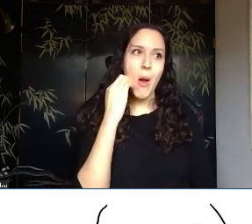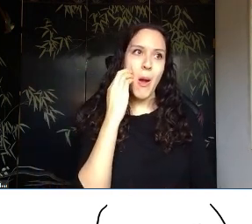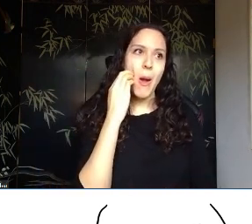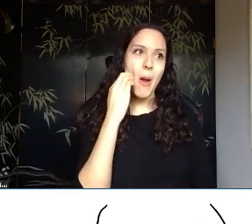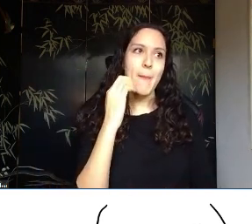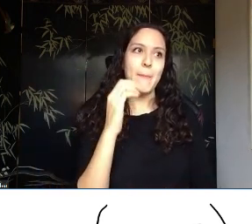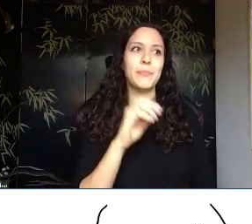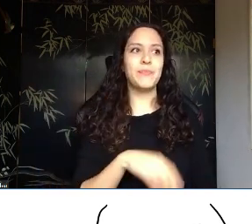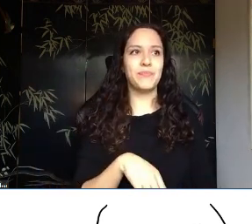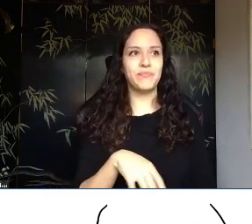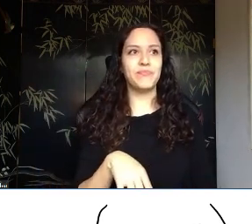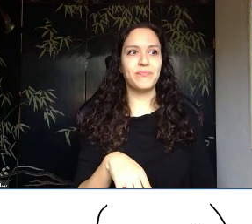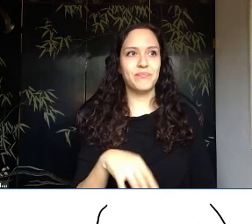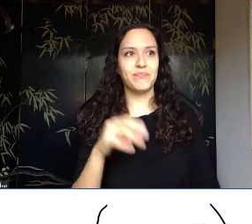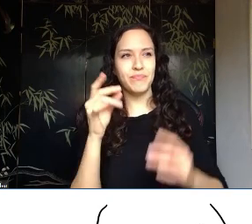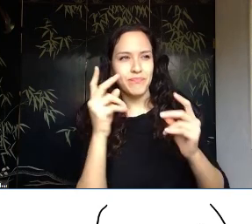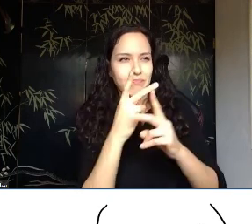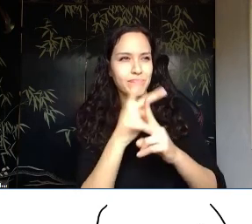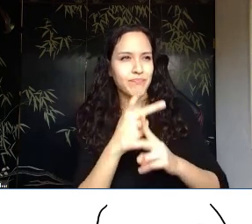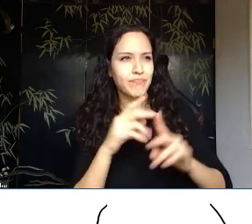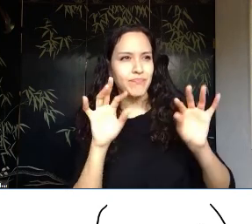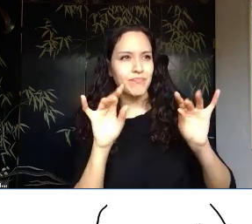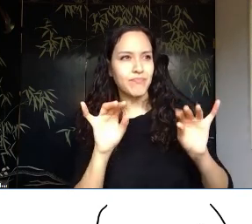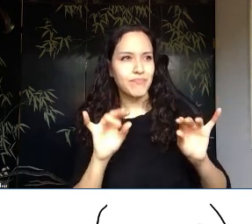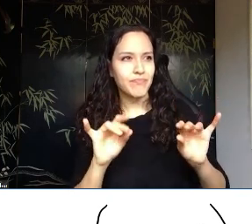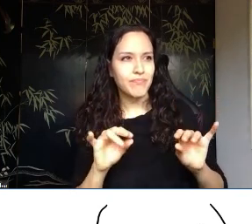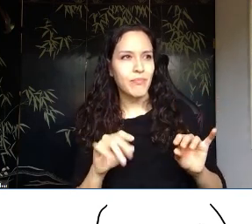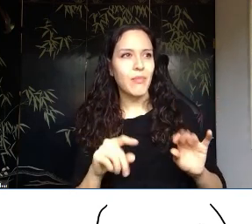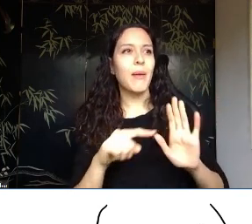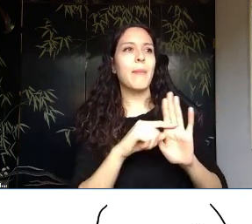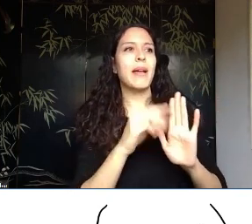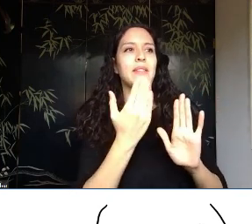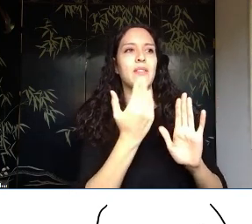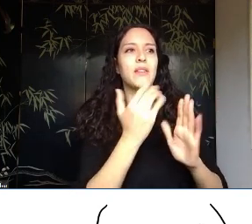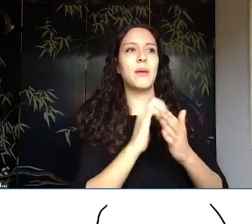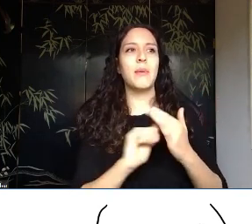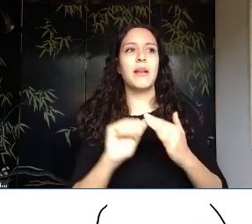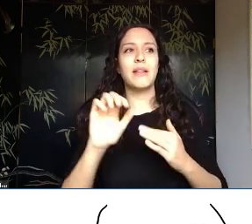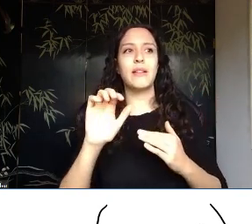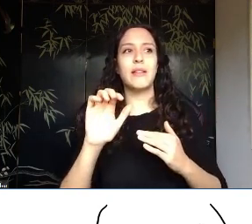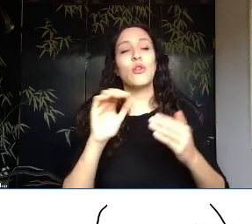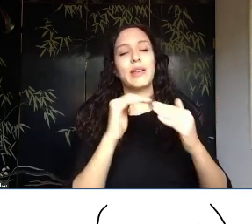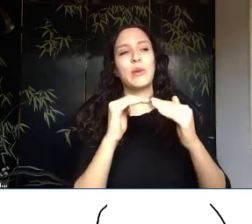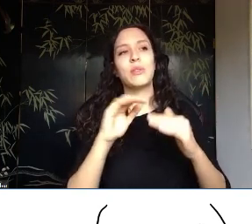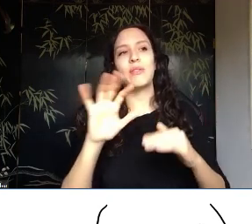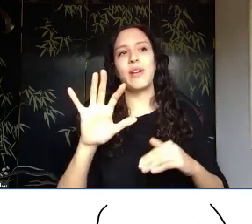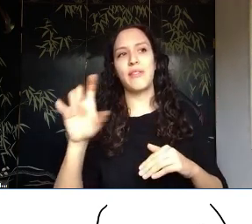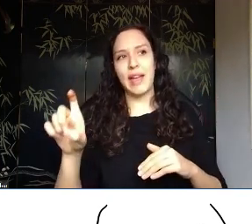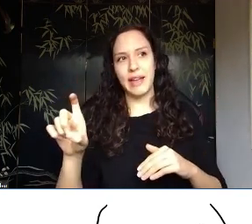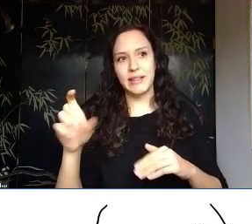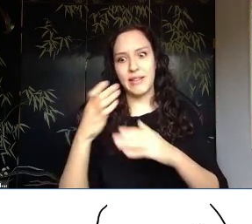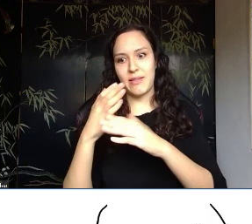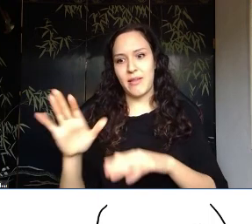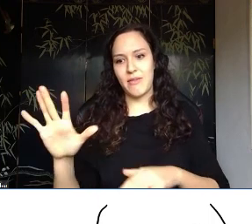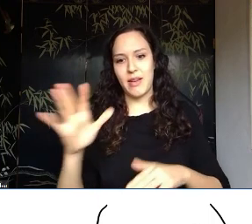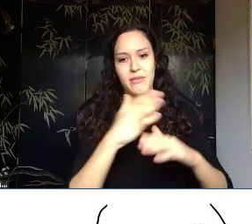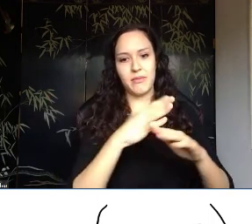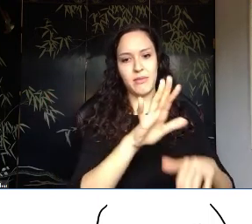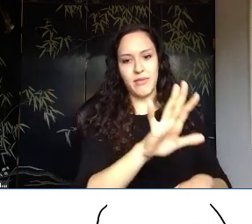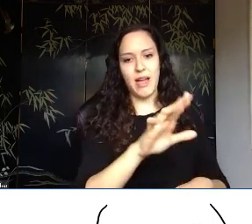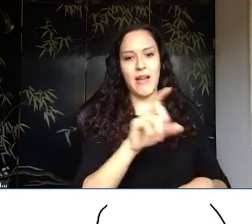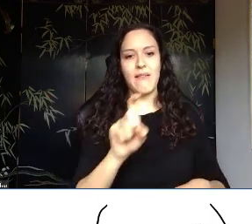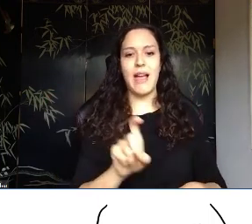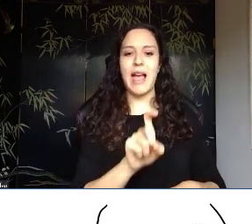Minus 15 minus 15, you get minus 15 equals 5x. Divided by 5, divided by